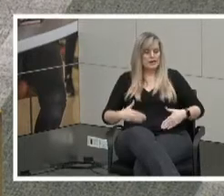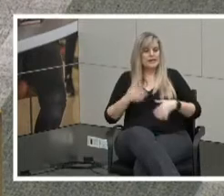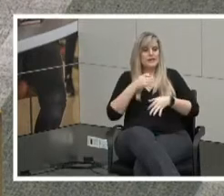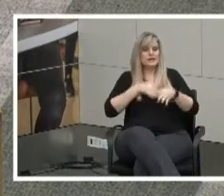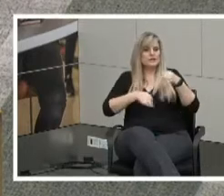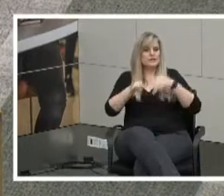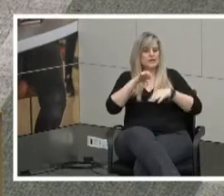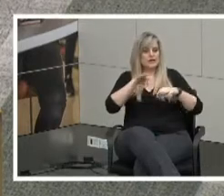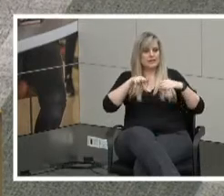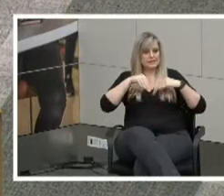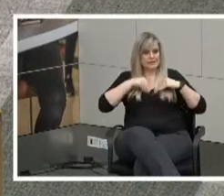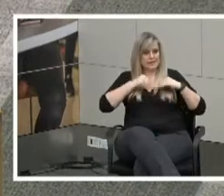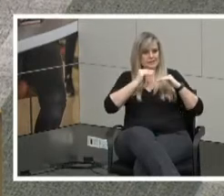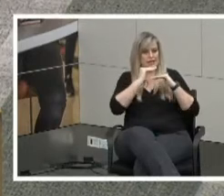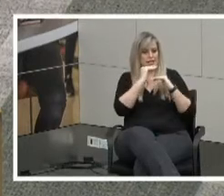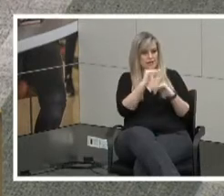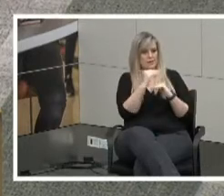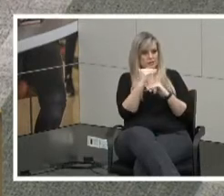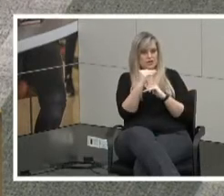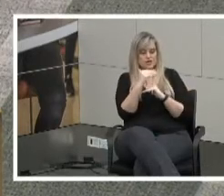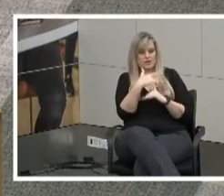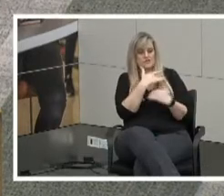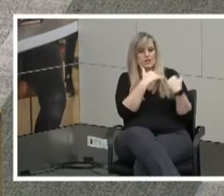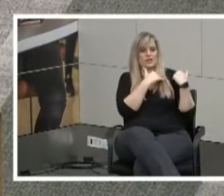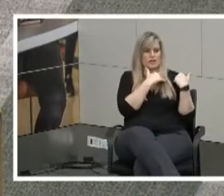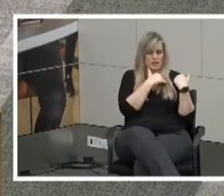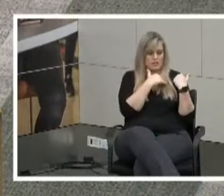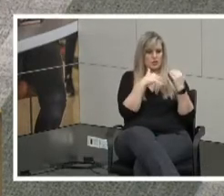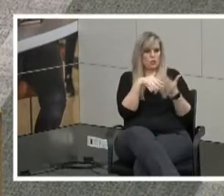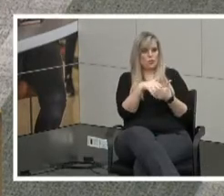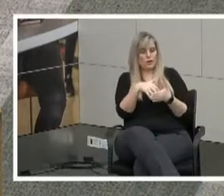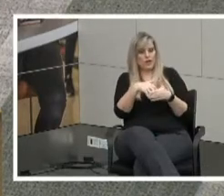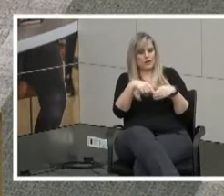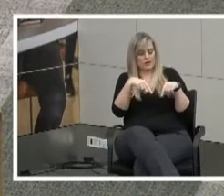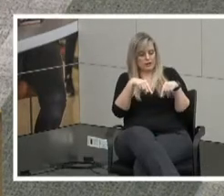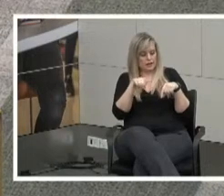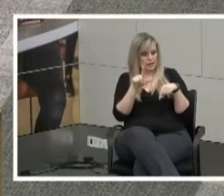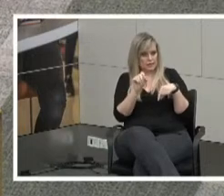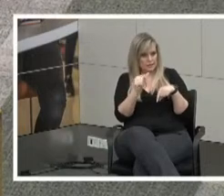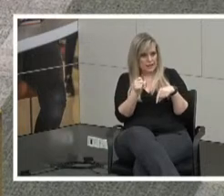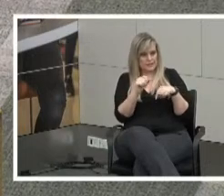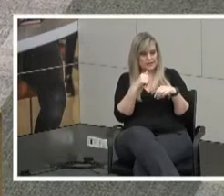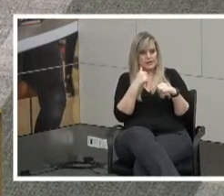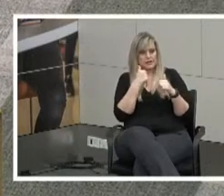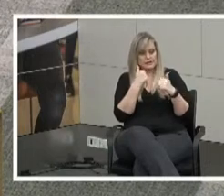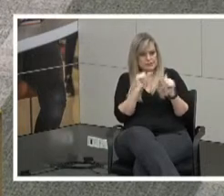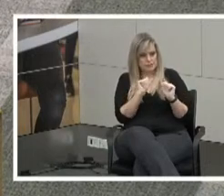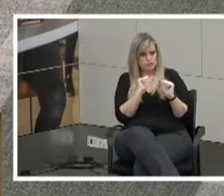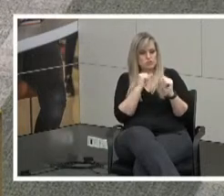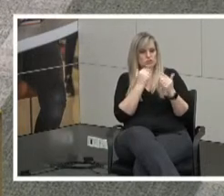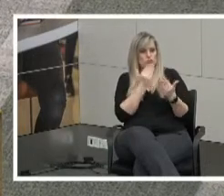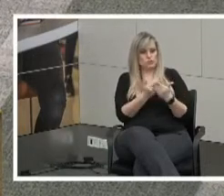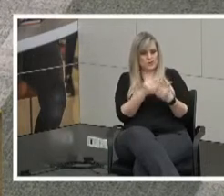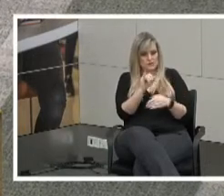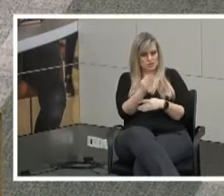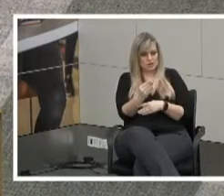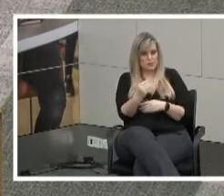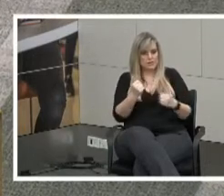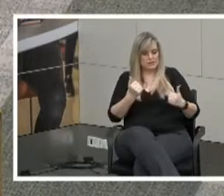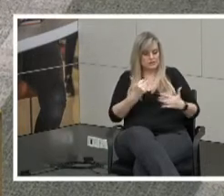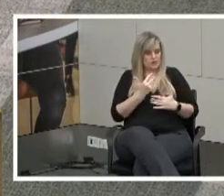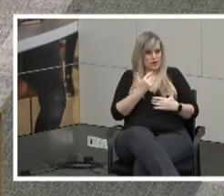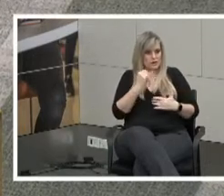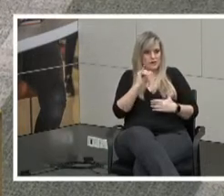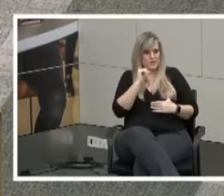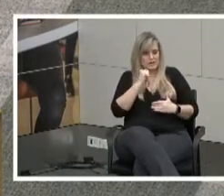limitations of the heaviness his spindly weak legs in an attempt to get to his job for fear of what will happen if he doesn't